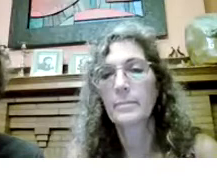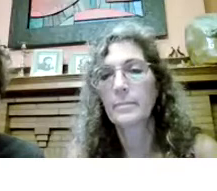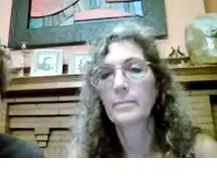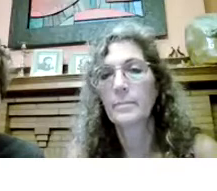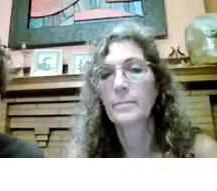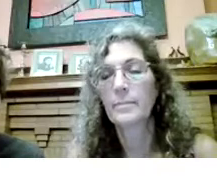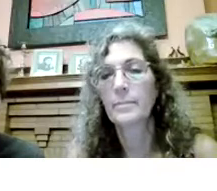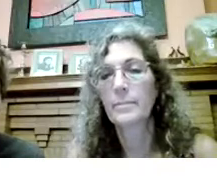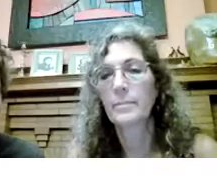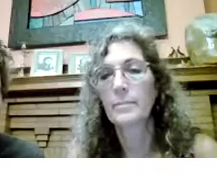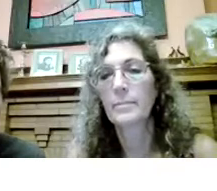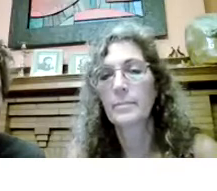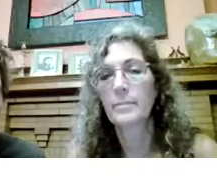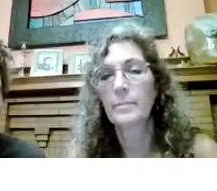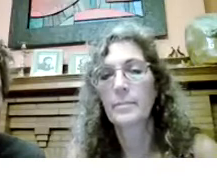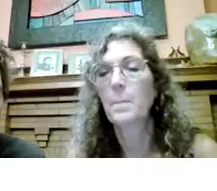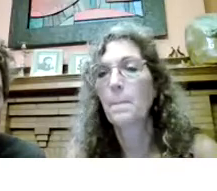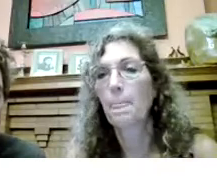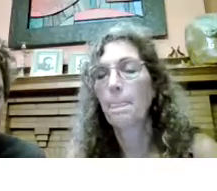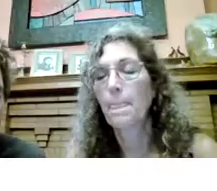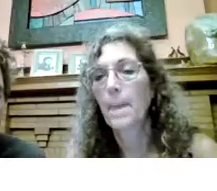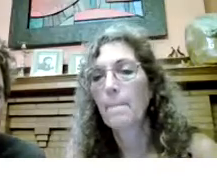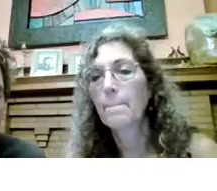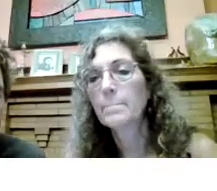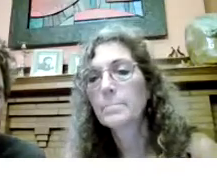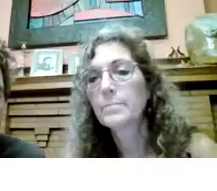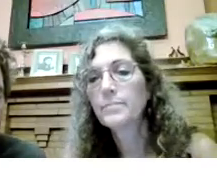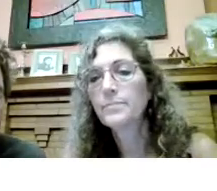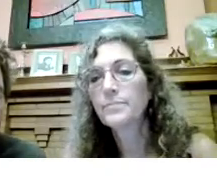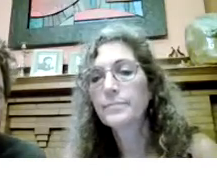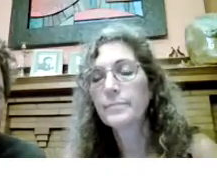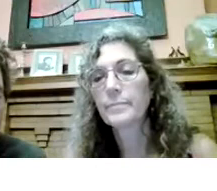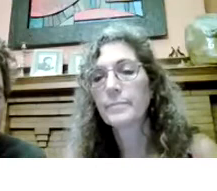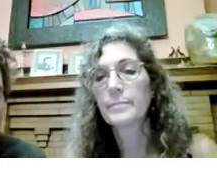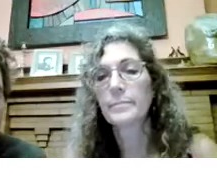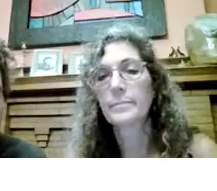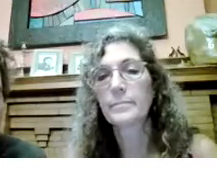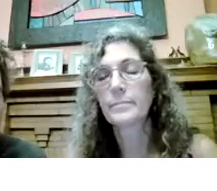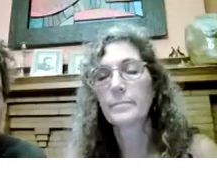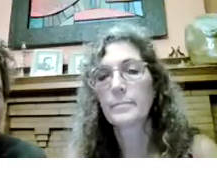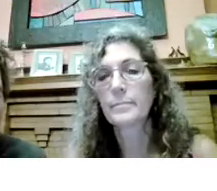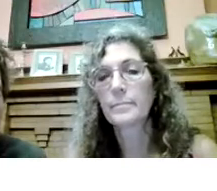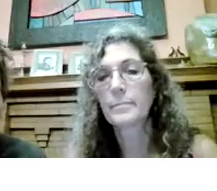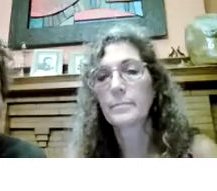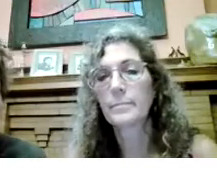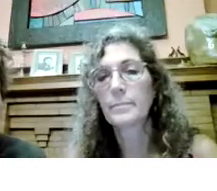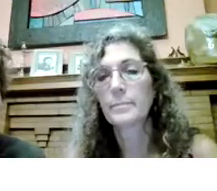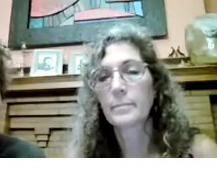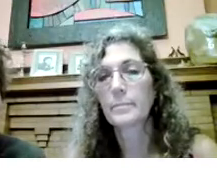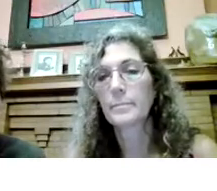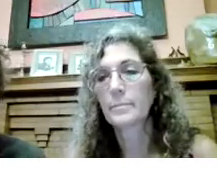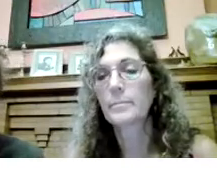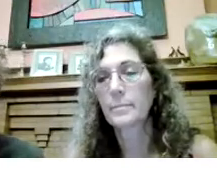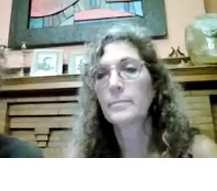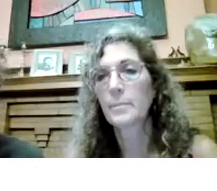end. There's two concepts to address the higher rate of vehicle volumes and the higher rate of